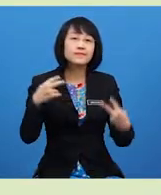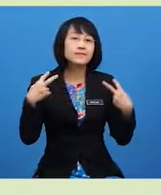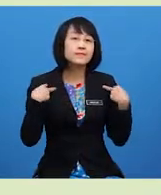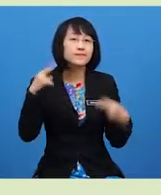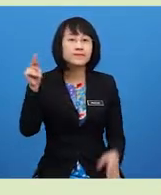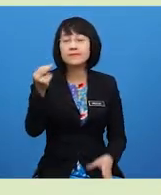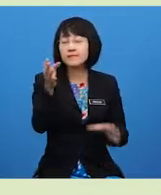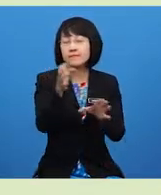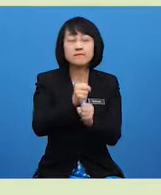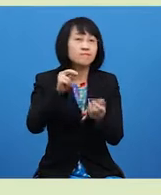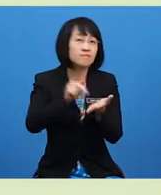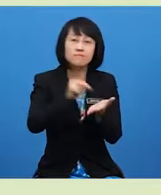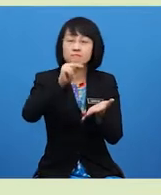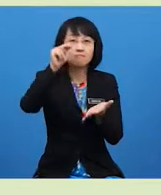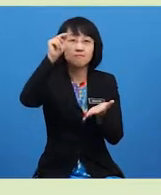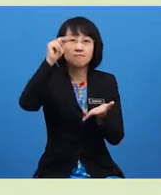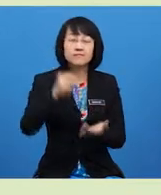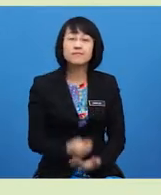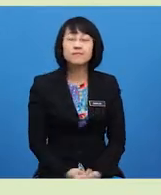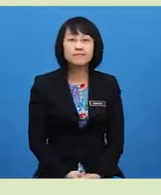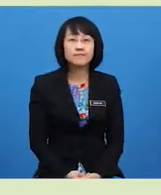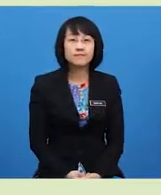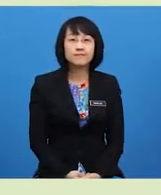Haven't got noodles.